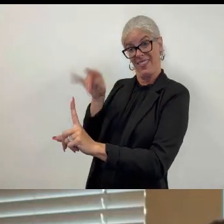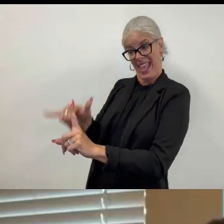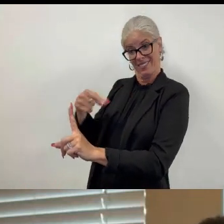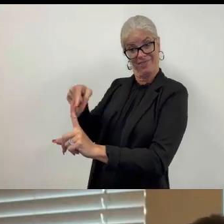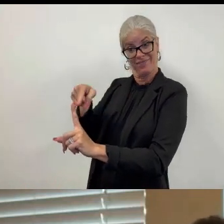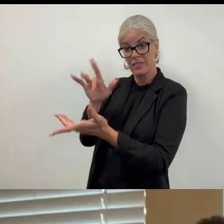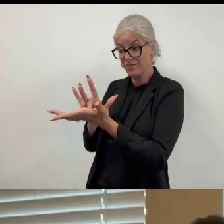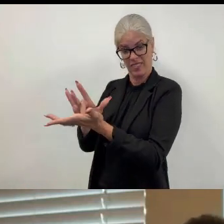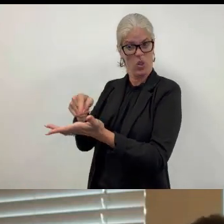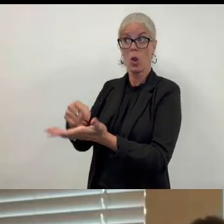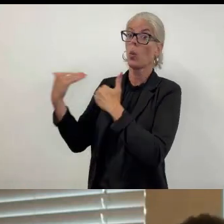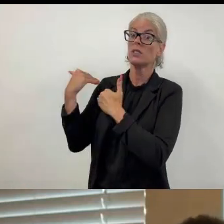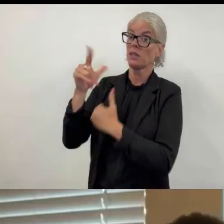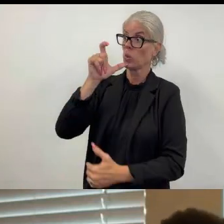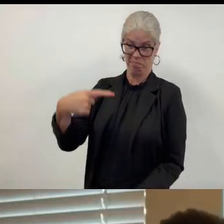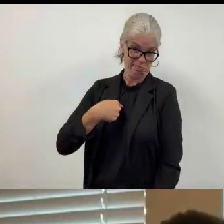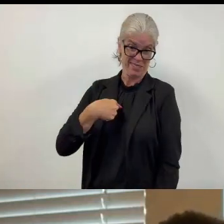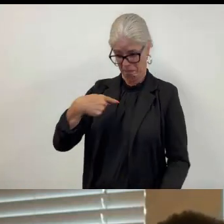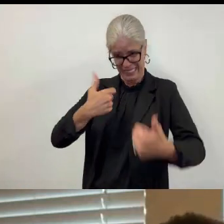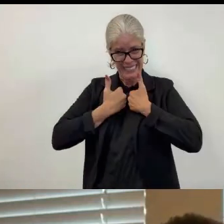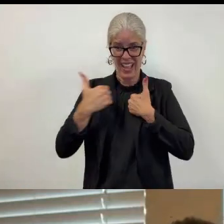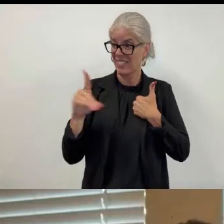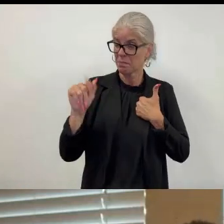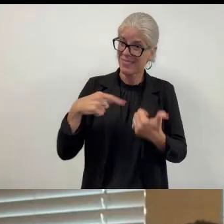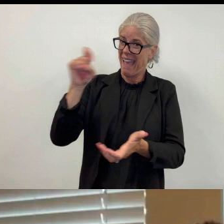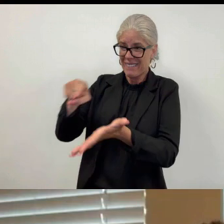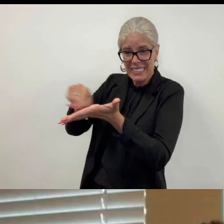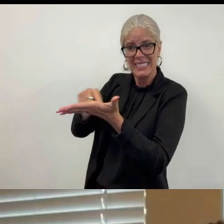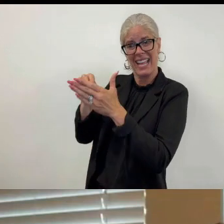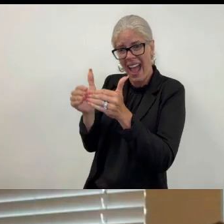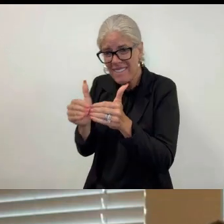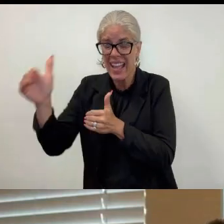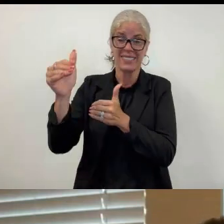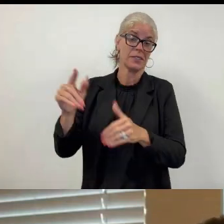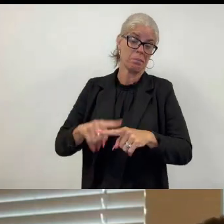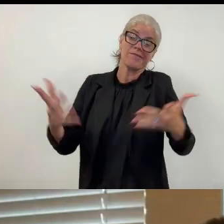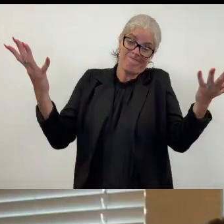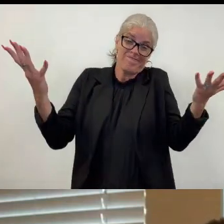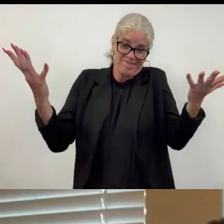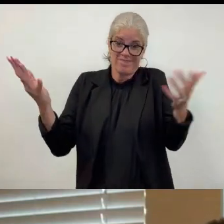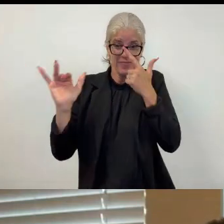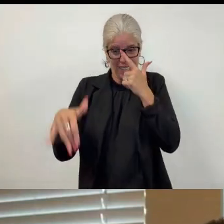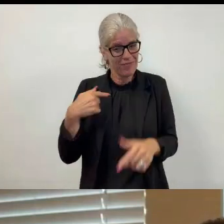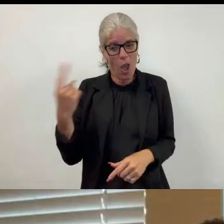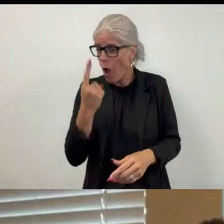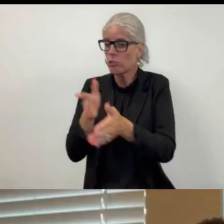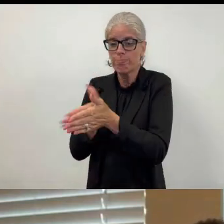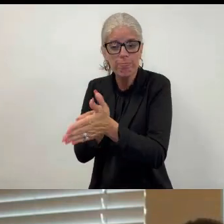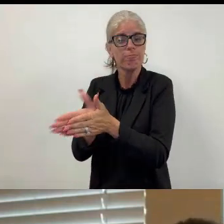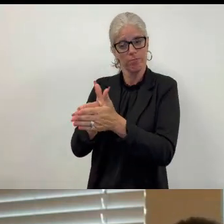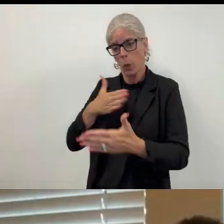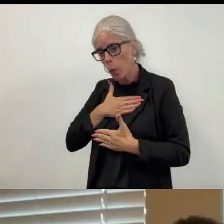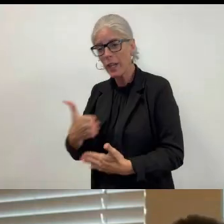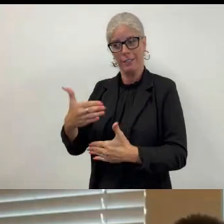place the burden on the shoulders of the person with the disability to kind of do that advanced work and that advanced research. But